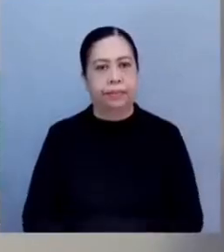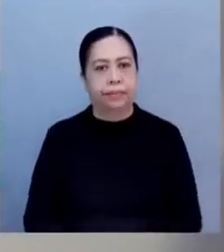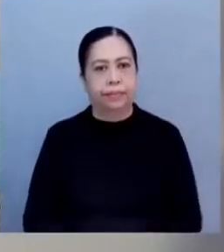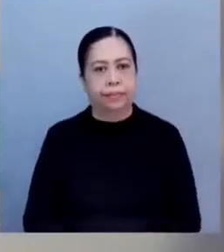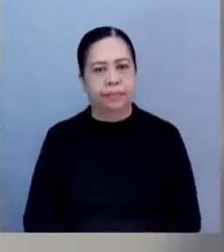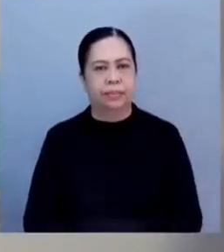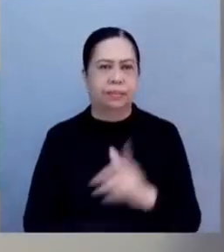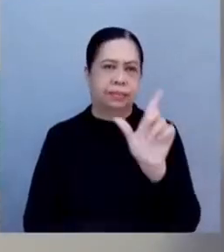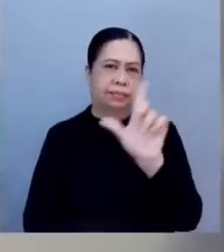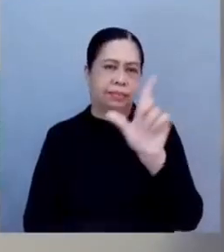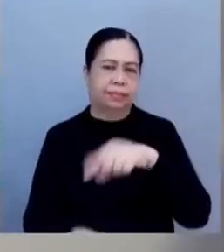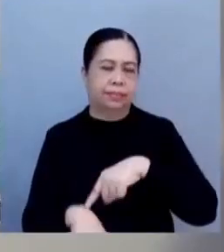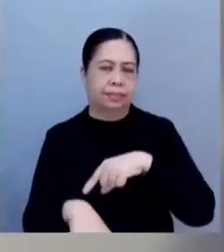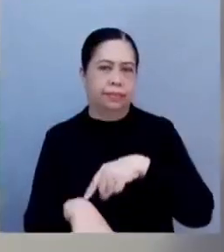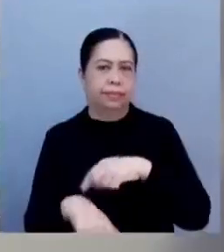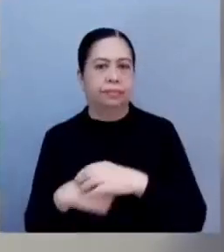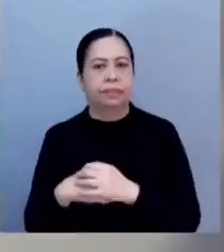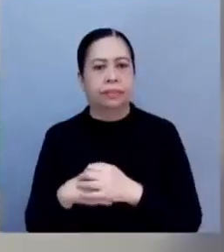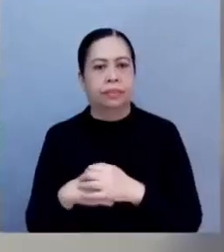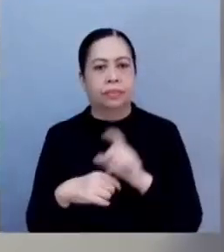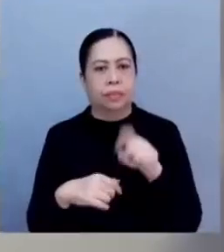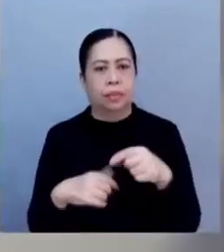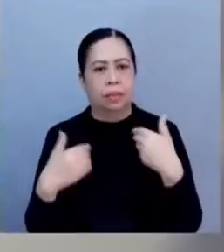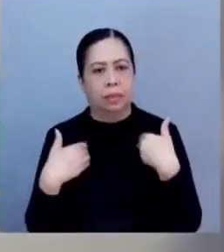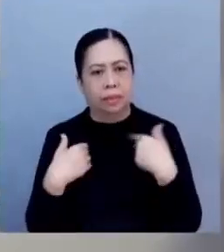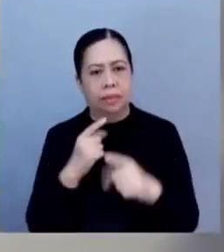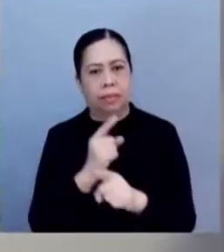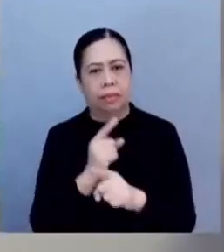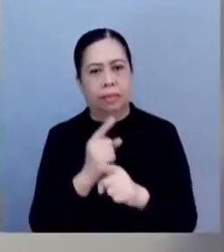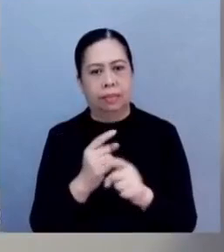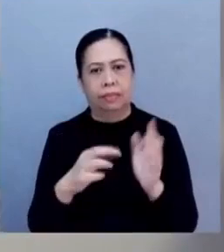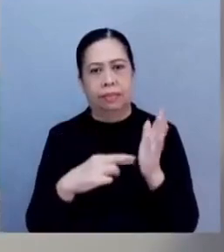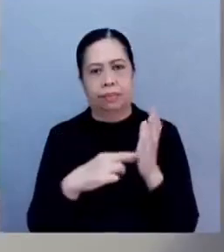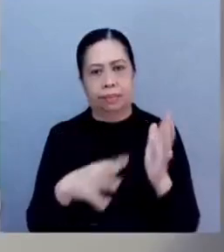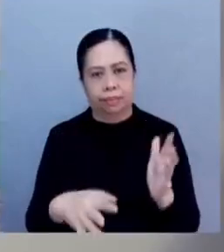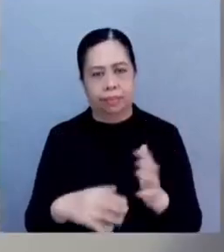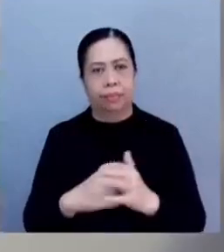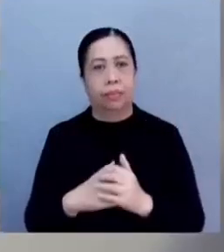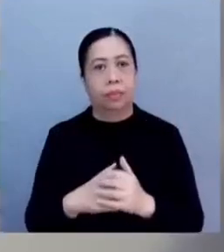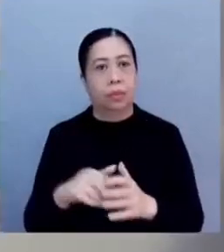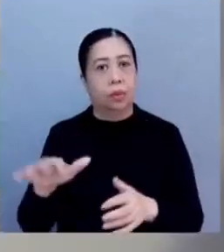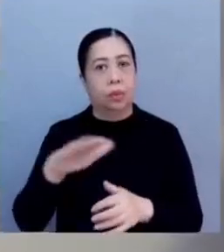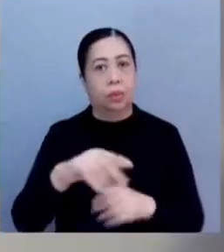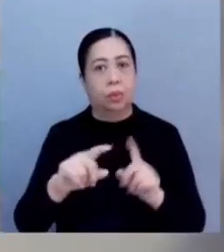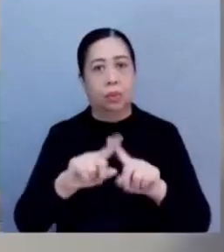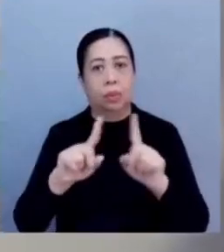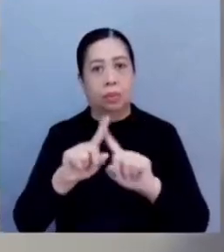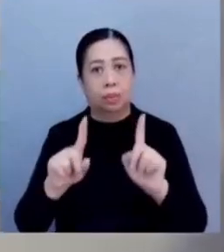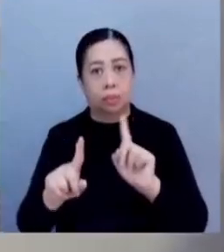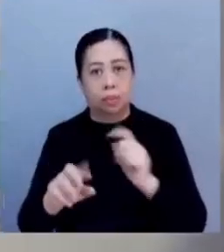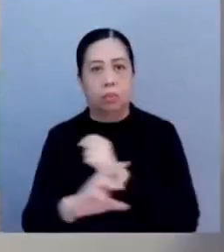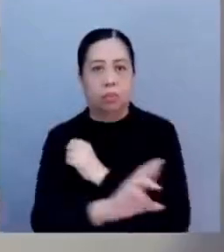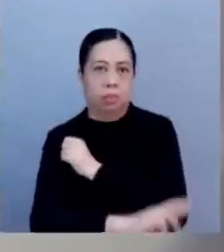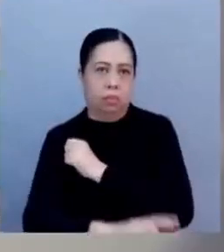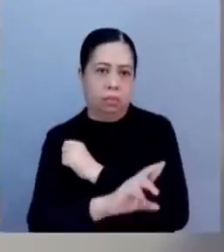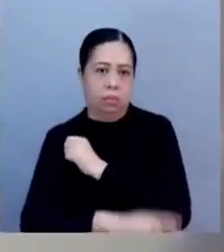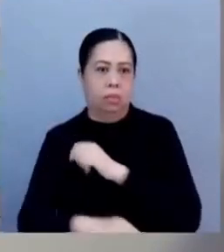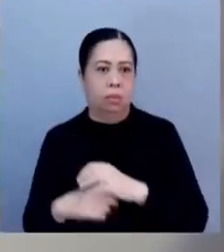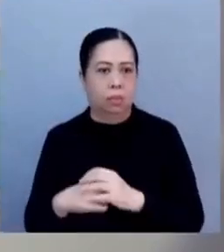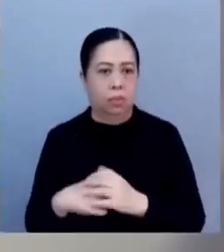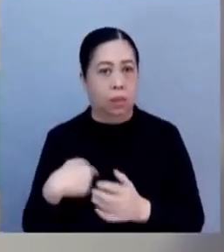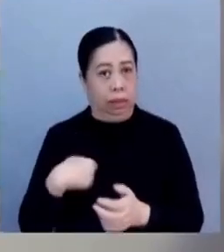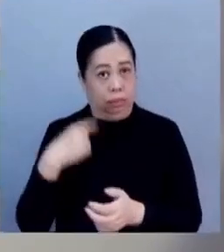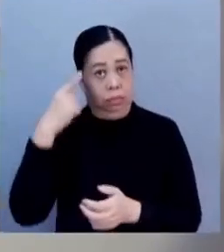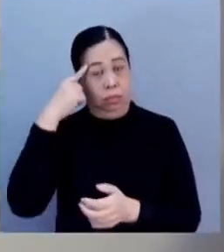Panahon na para magkaroon ng tamang representasyon yung mga region. At sa palagay ko